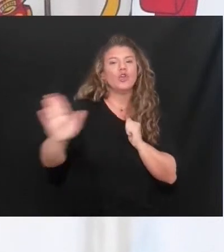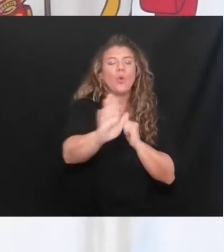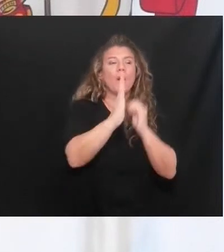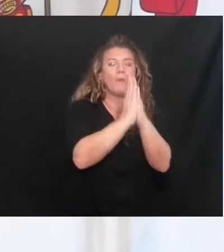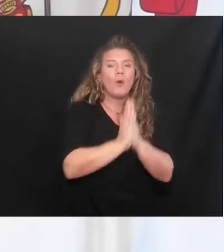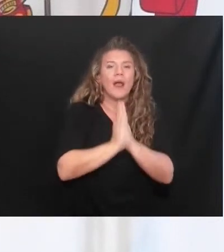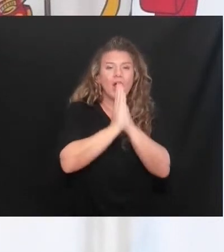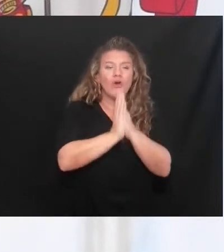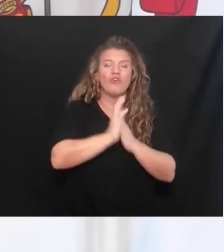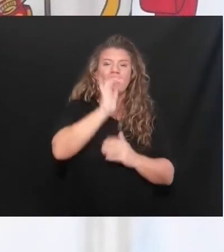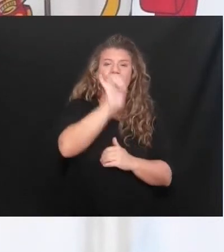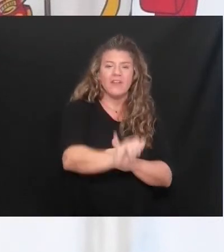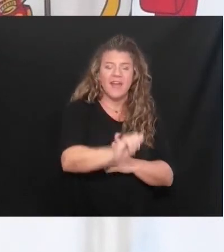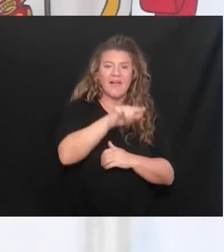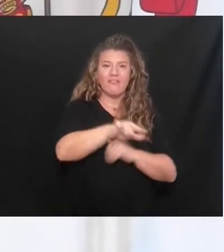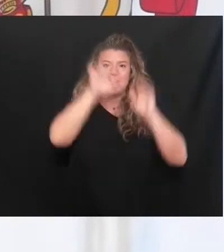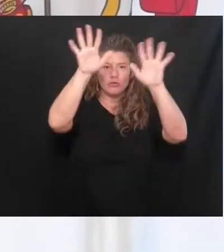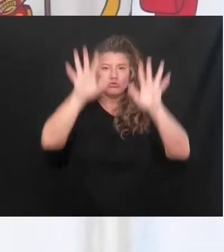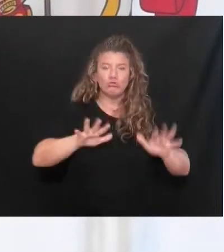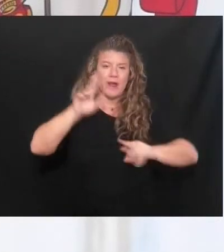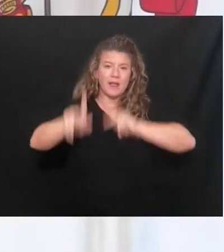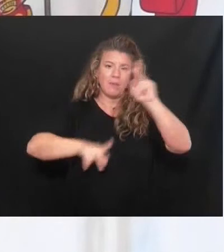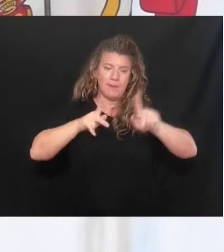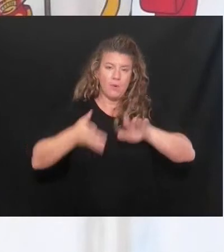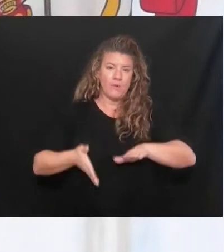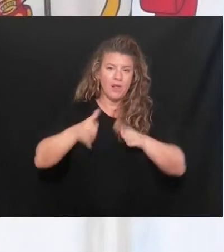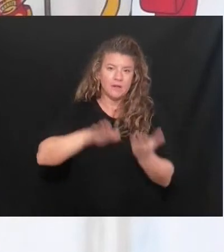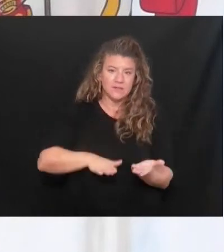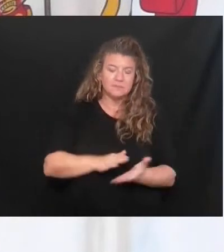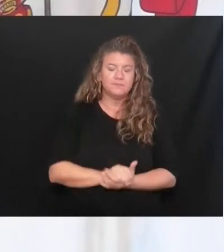that, for all these great people that we've lost.